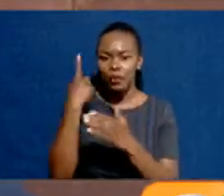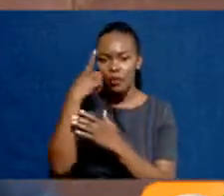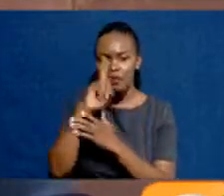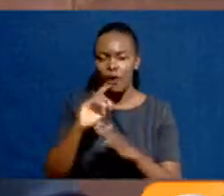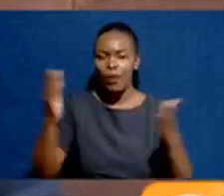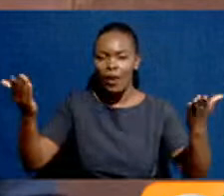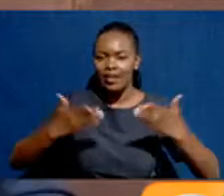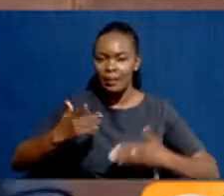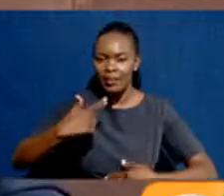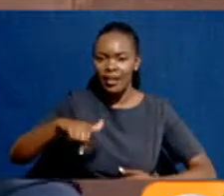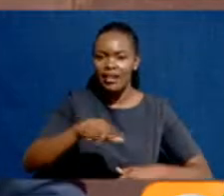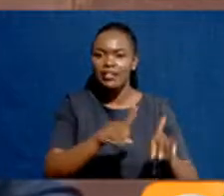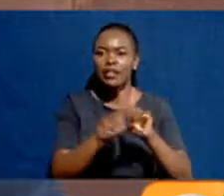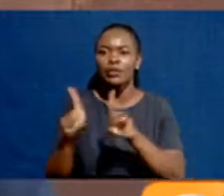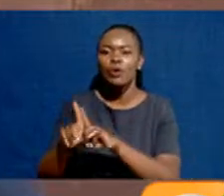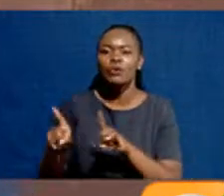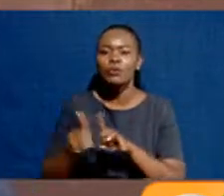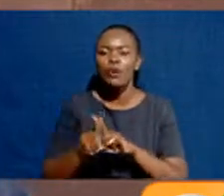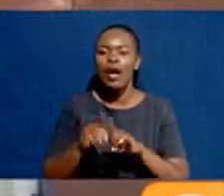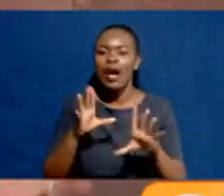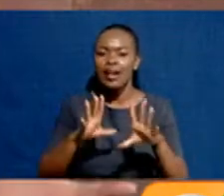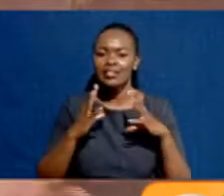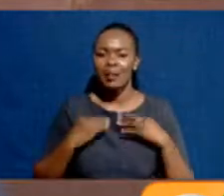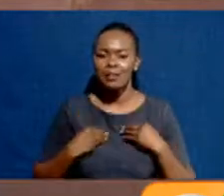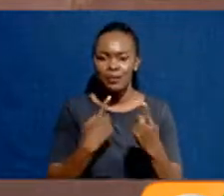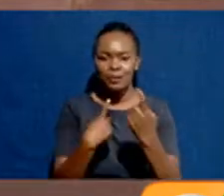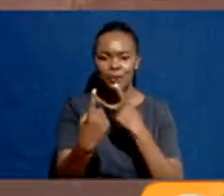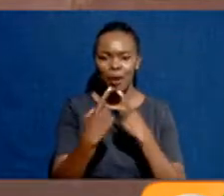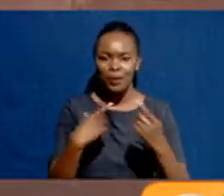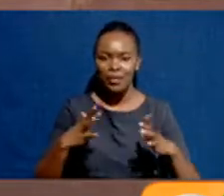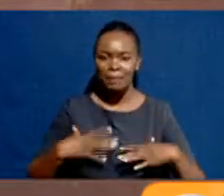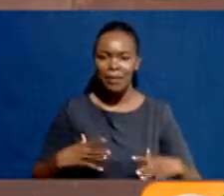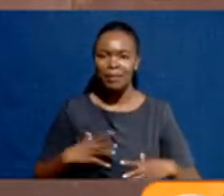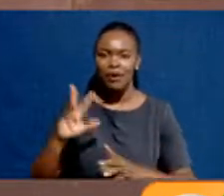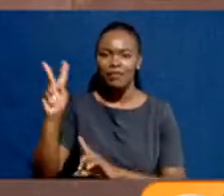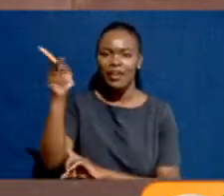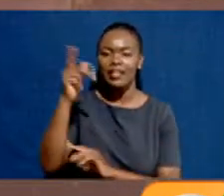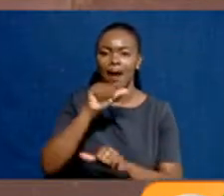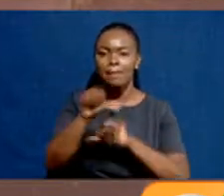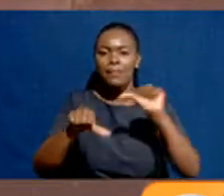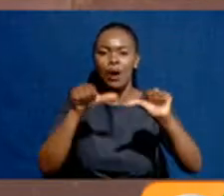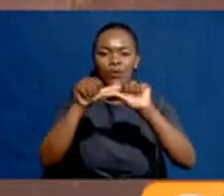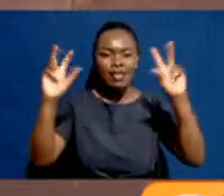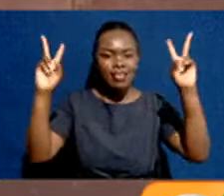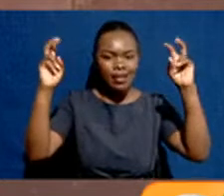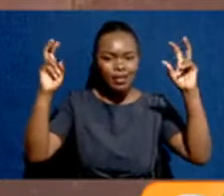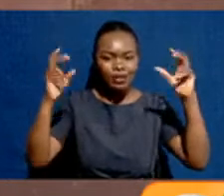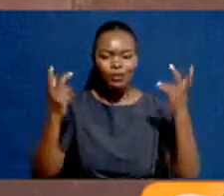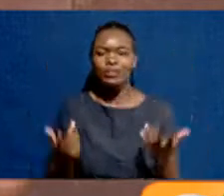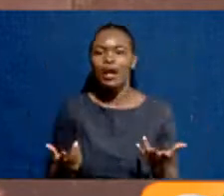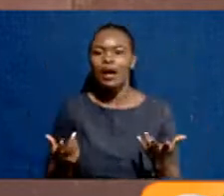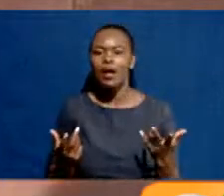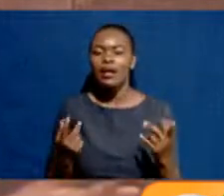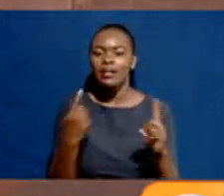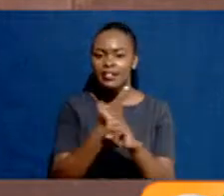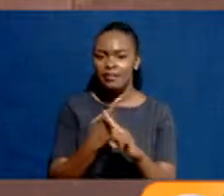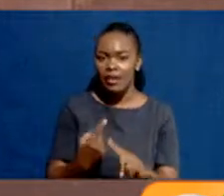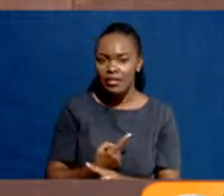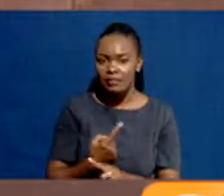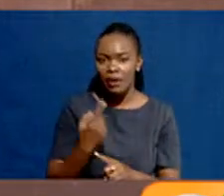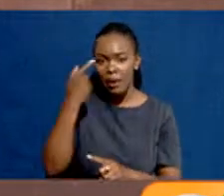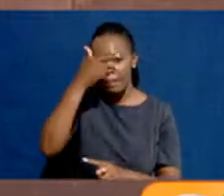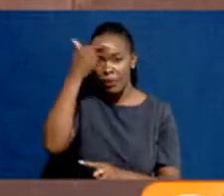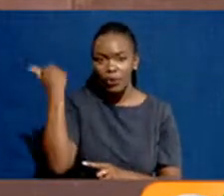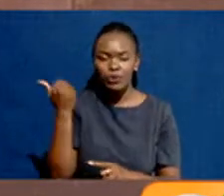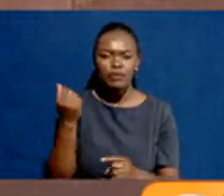for heeding our invitation to talk to the Kenyan people on a vast array of issues. Of course, because of their extensive nature, they